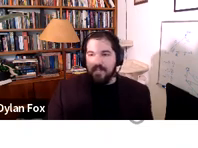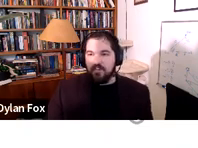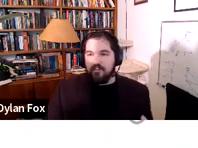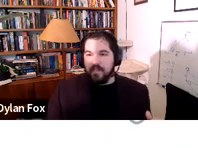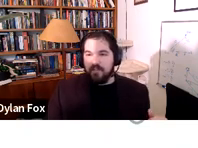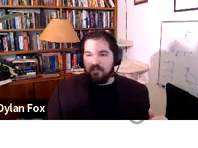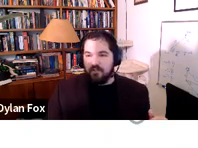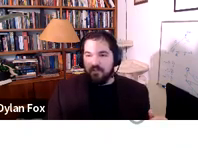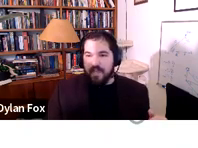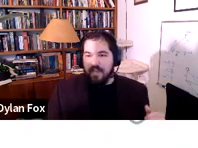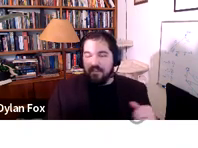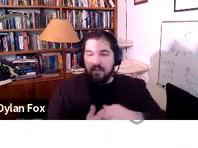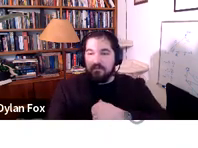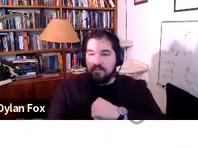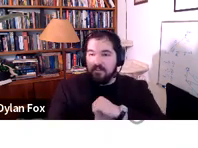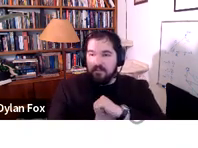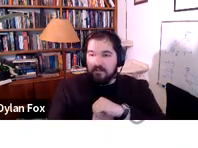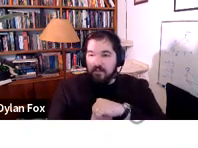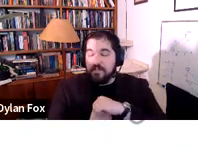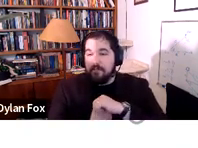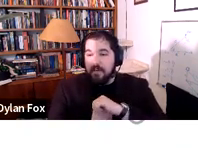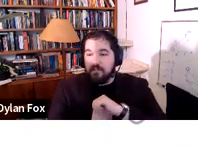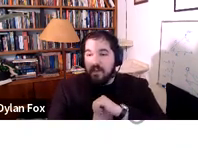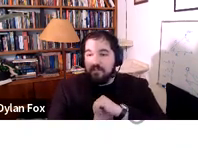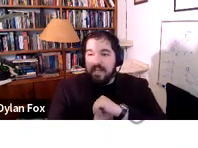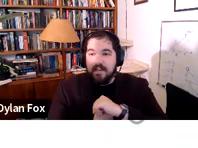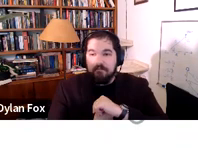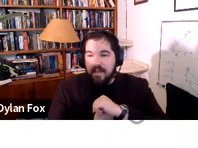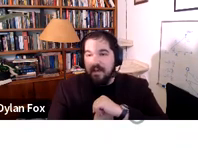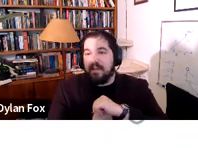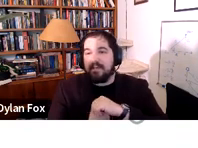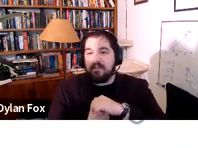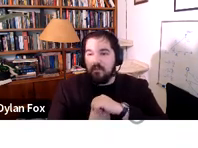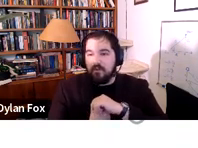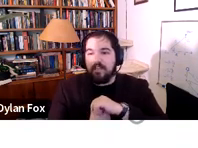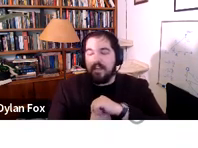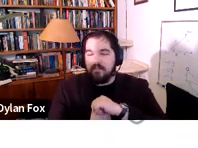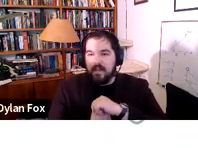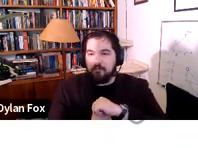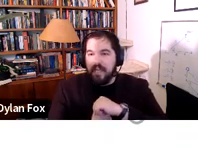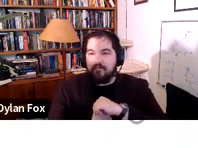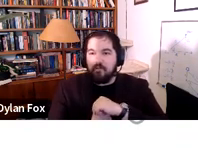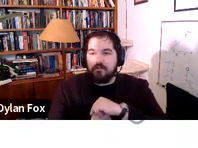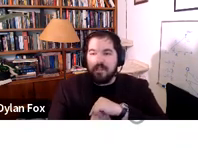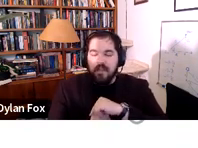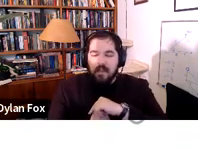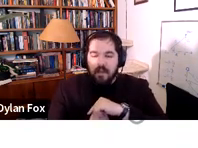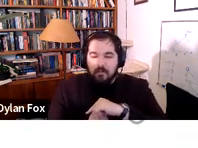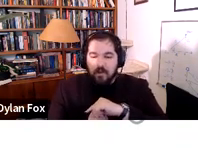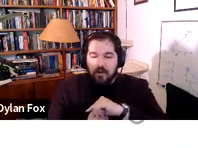a combination of making sure that, you know, the folks at Microsoft and at Meta and at Google and any of the other